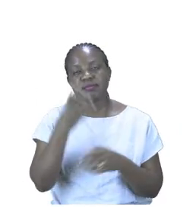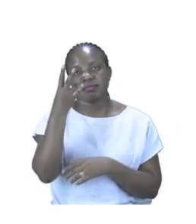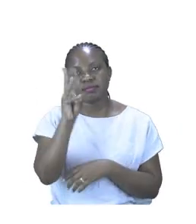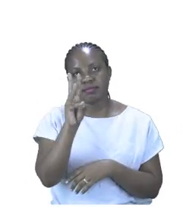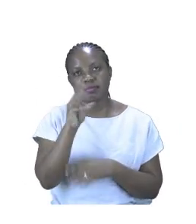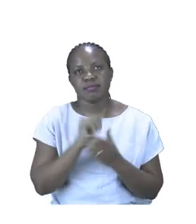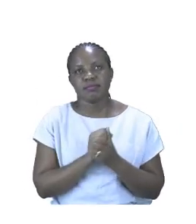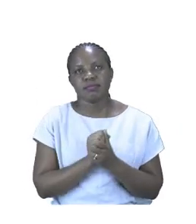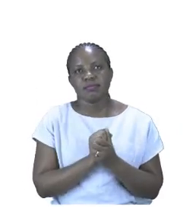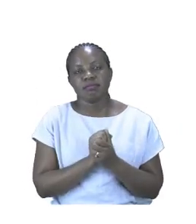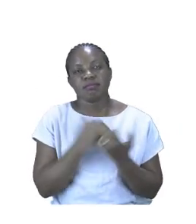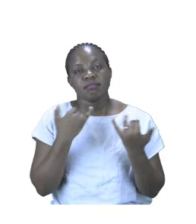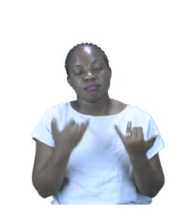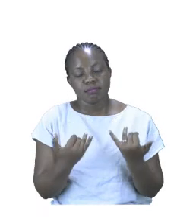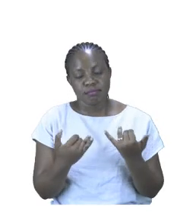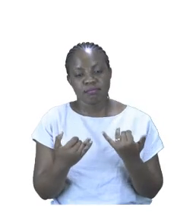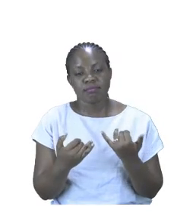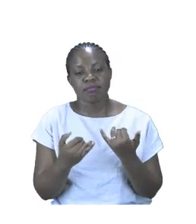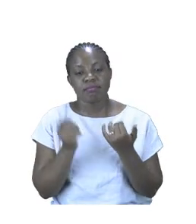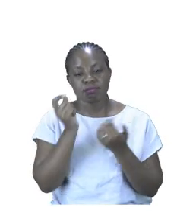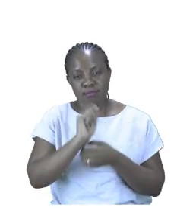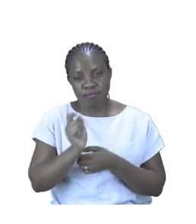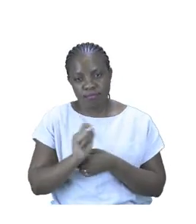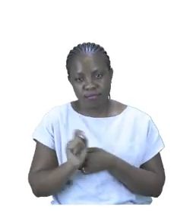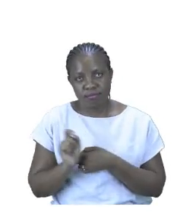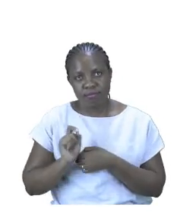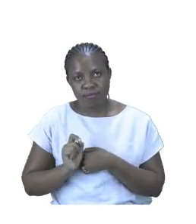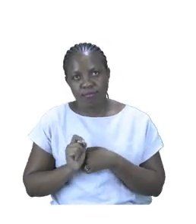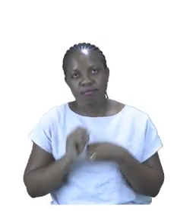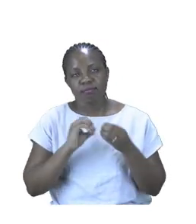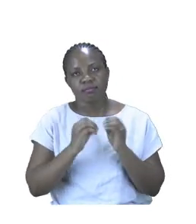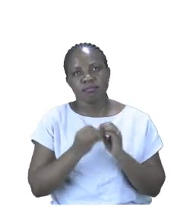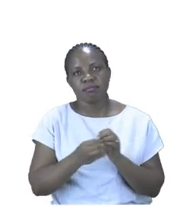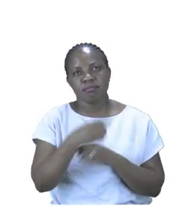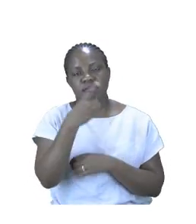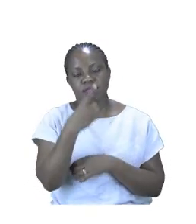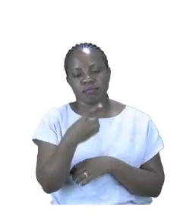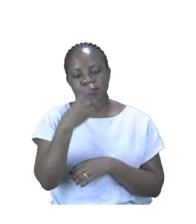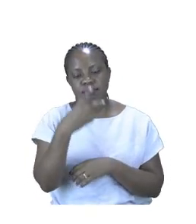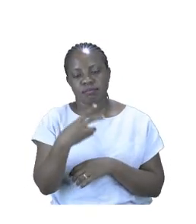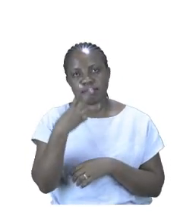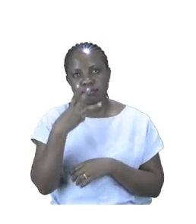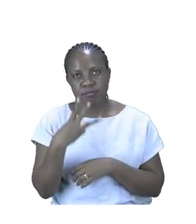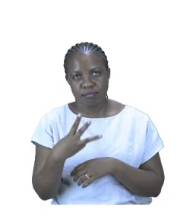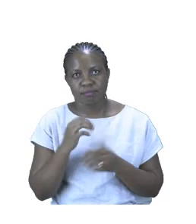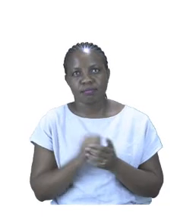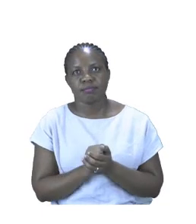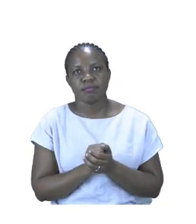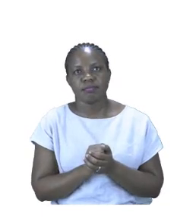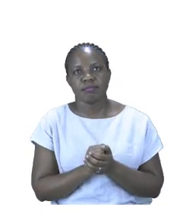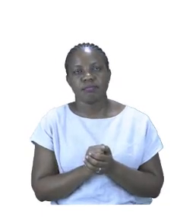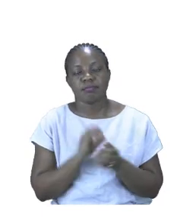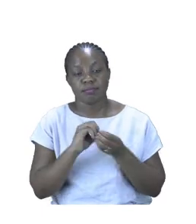number 1, 2, and 3 together. Let us begin. It says, number